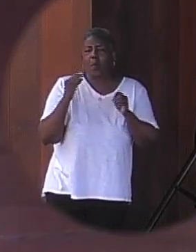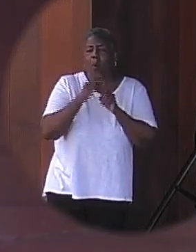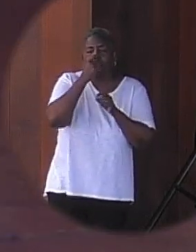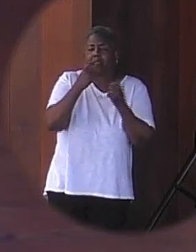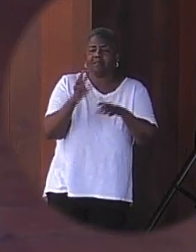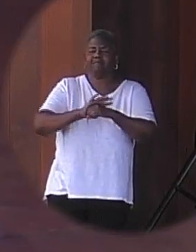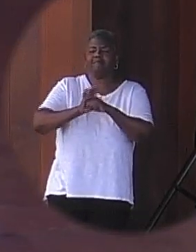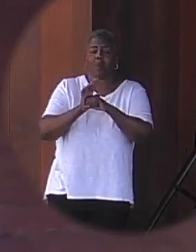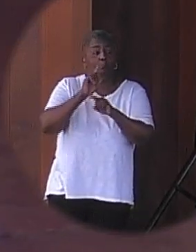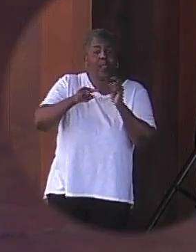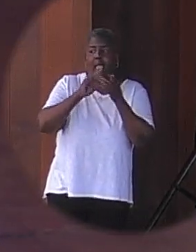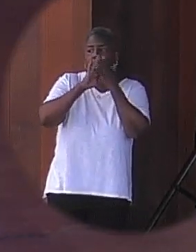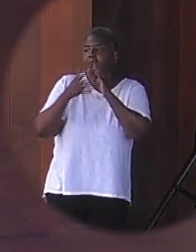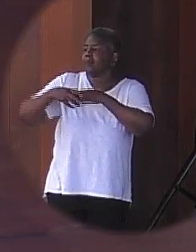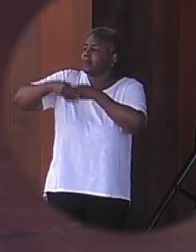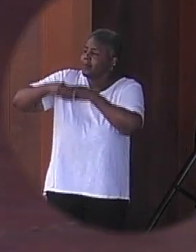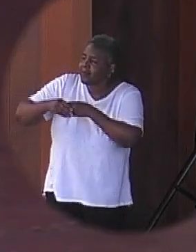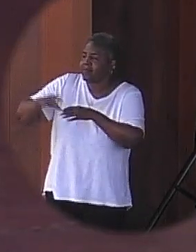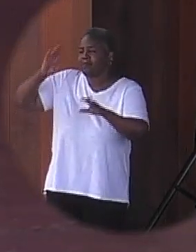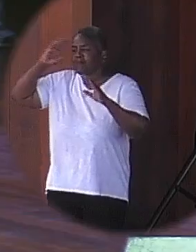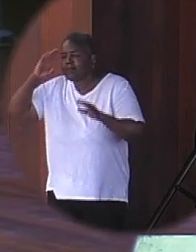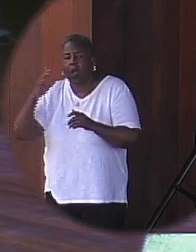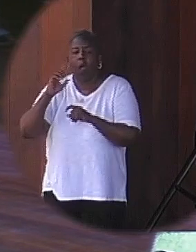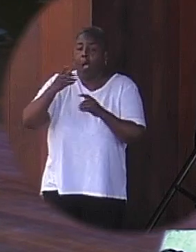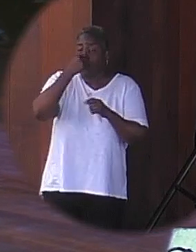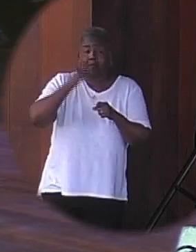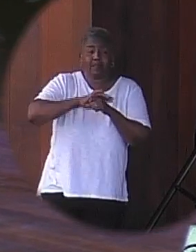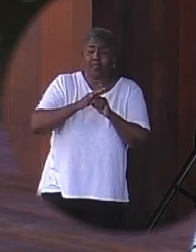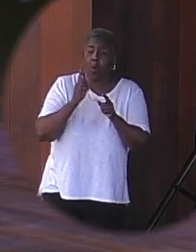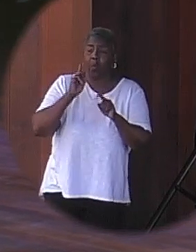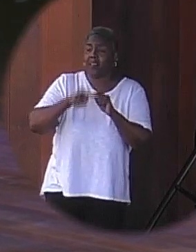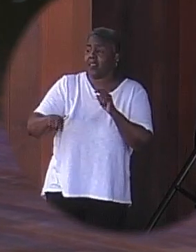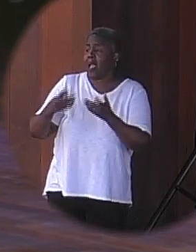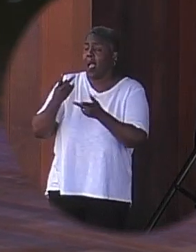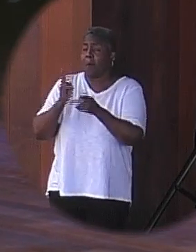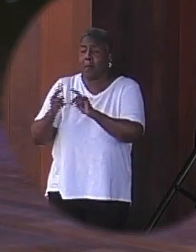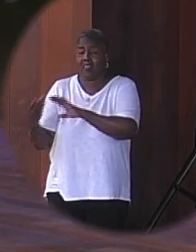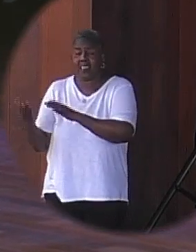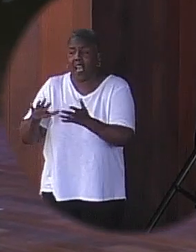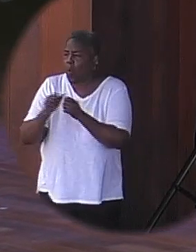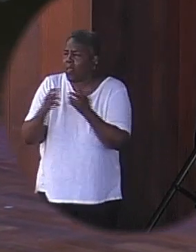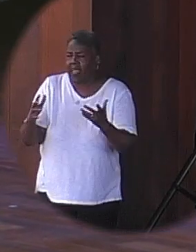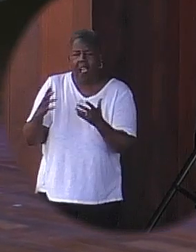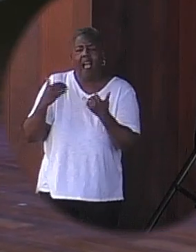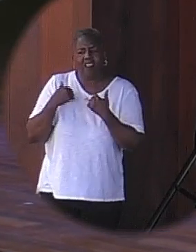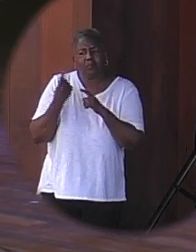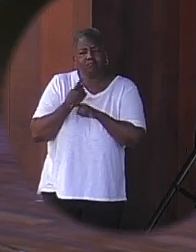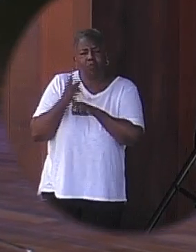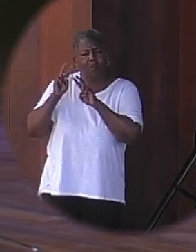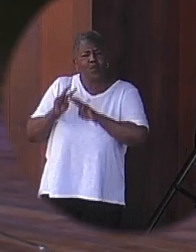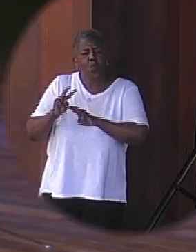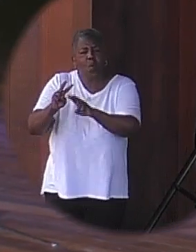been able to pass the peace. Because of the pandemic, we have said goodbye to loved ones without the ability to have a proper